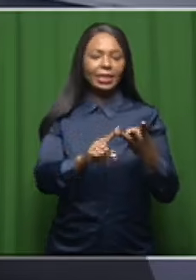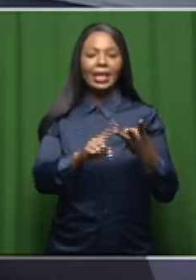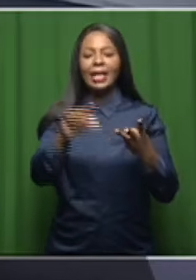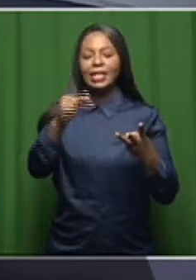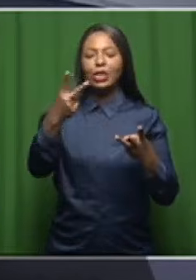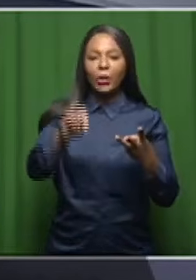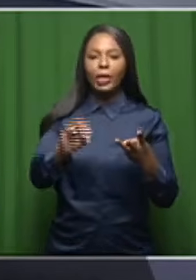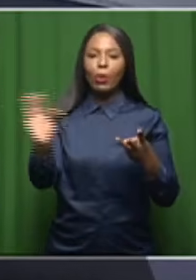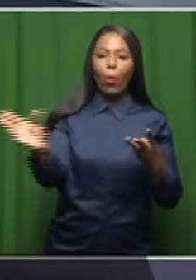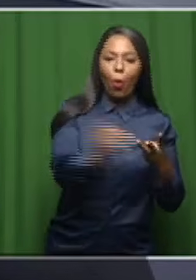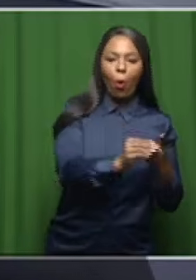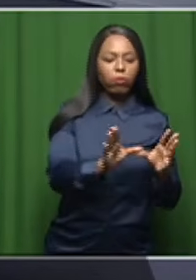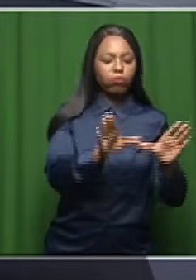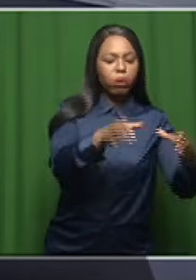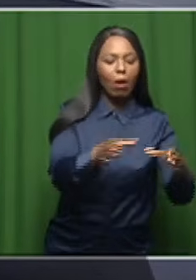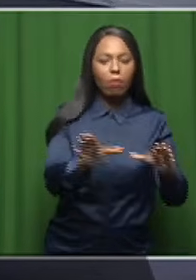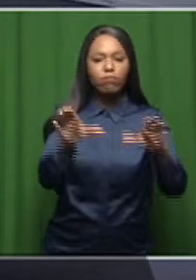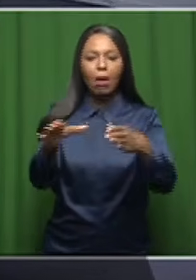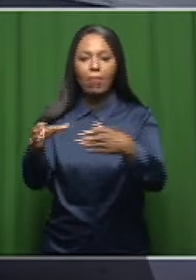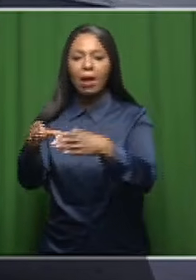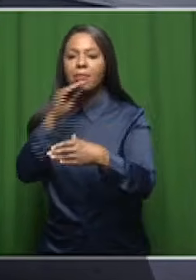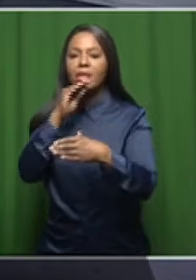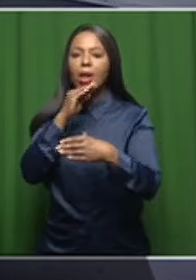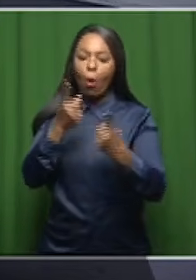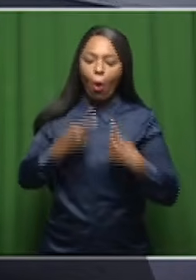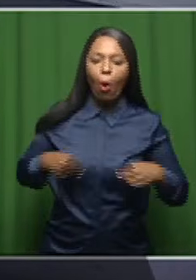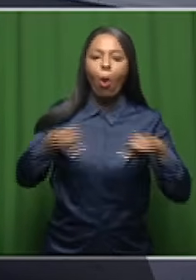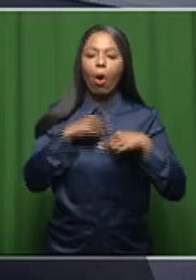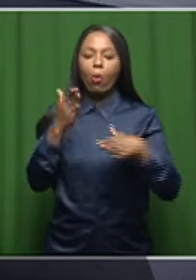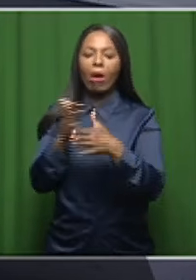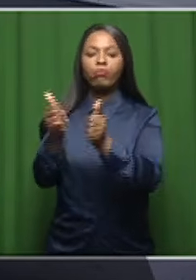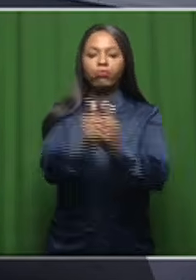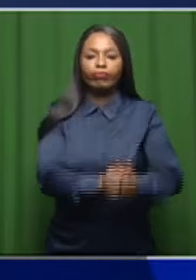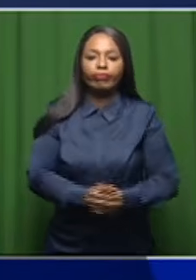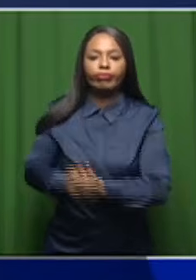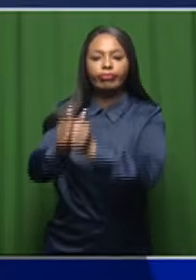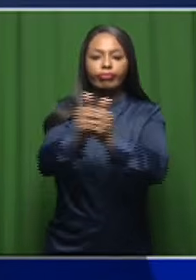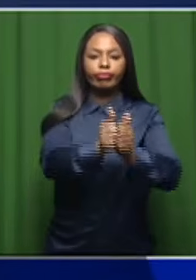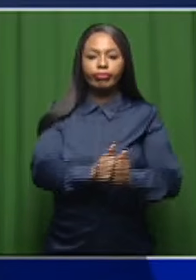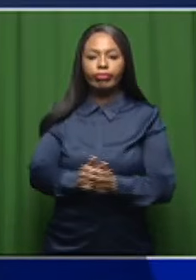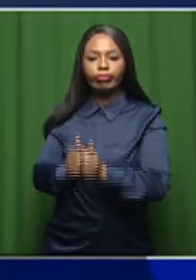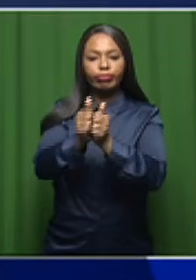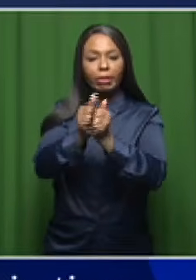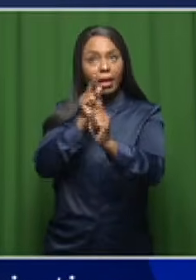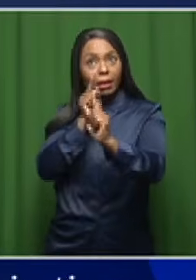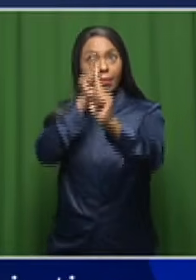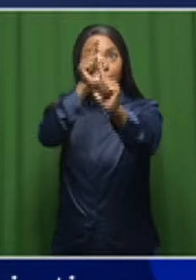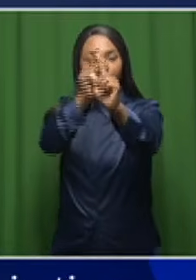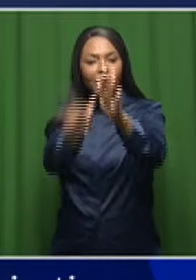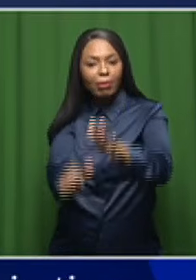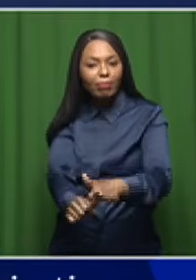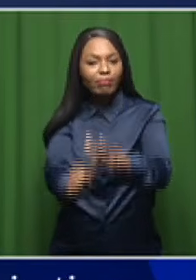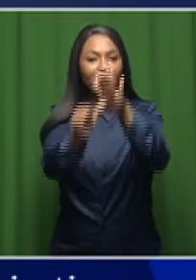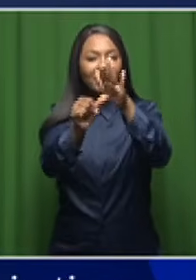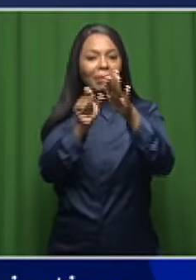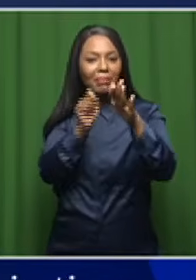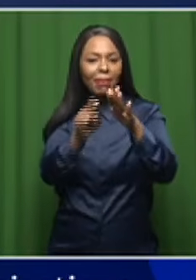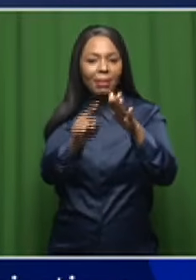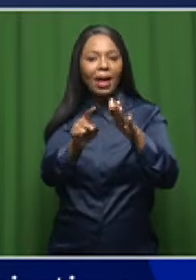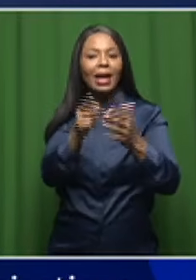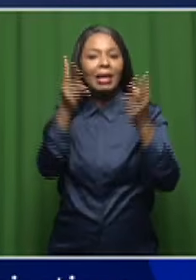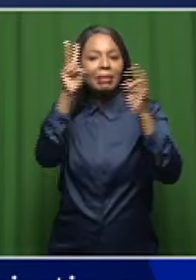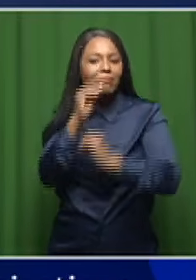call on all of us together to basically collaborate. And as you can see, the common theme amongst everybody has been this issue